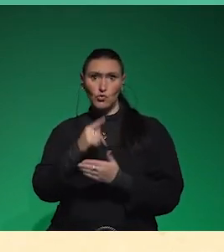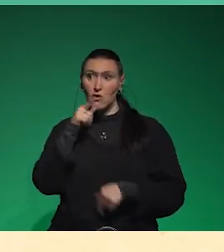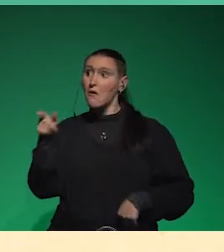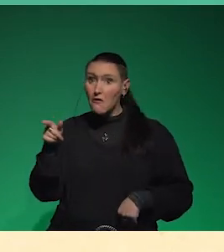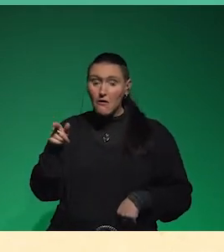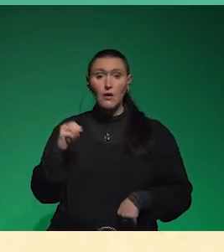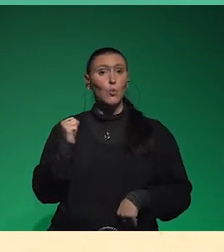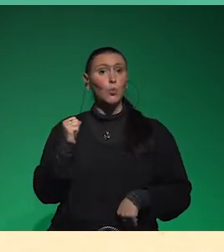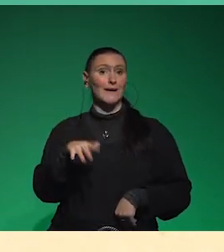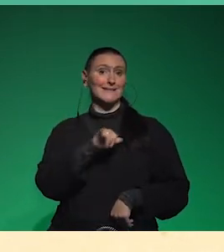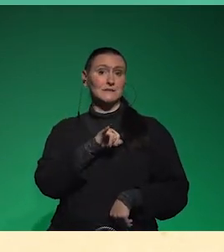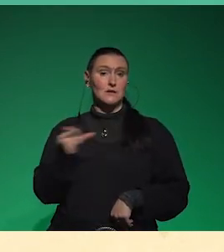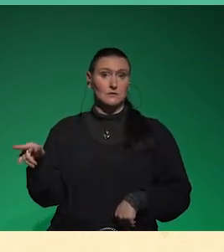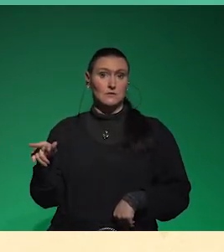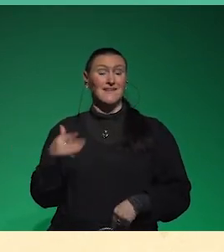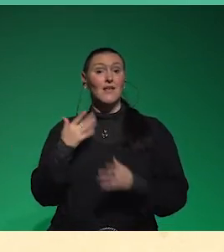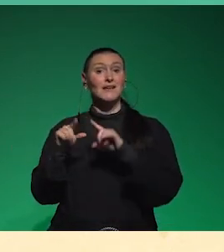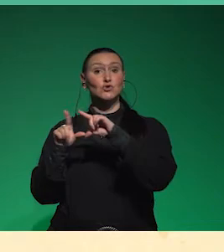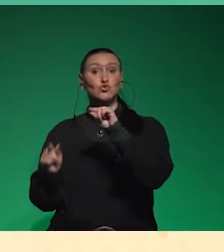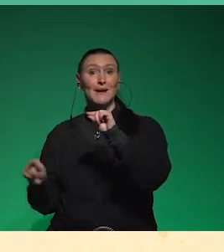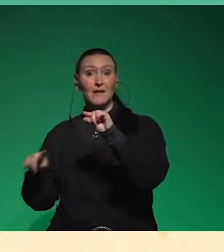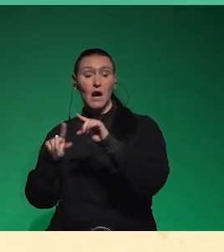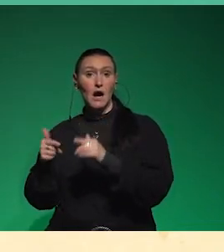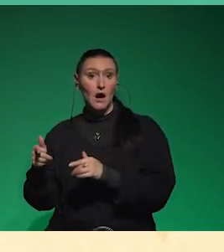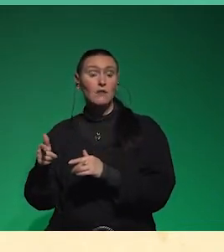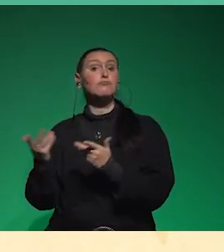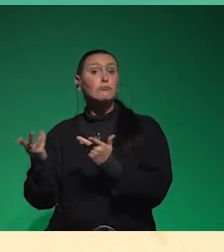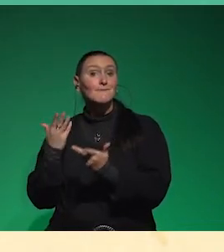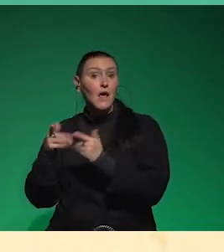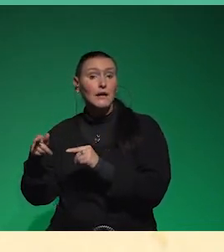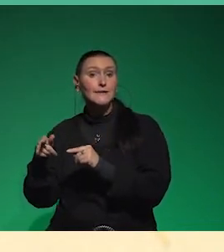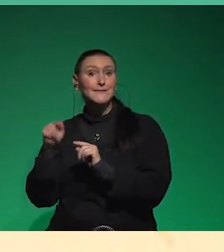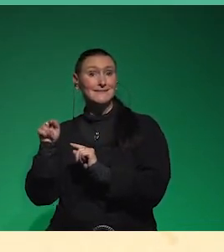tools, information that can mitigate some of the upcoming effects that we expect to see in the future.